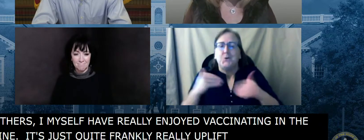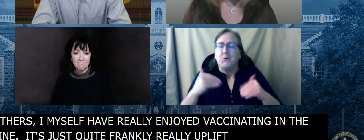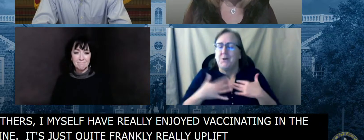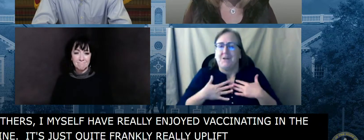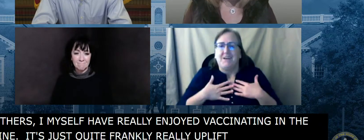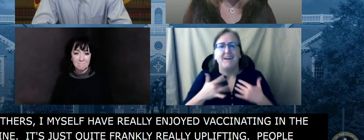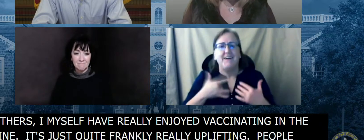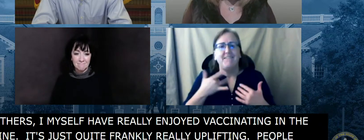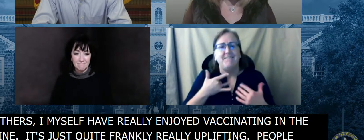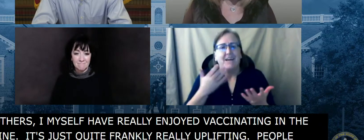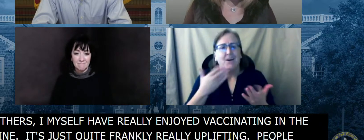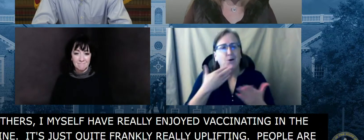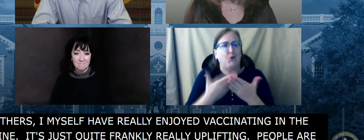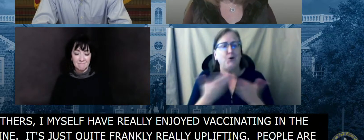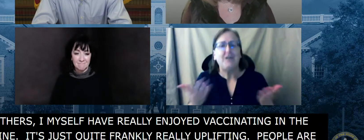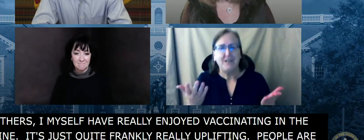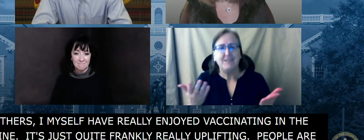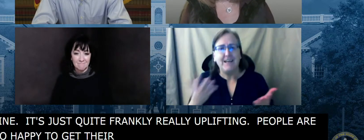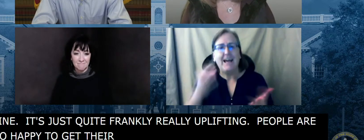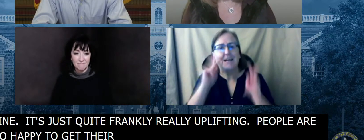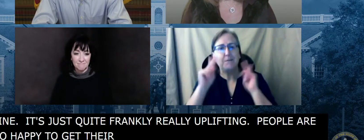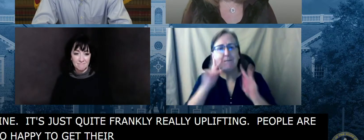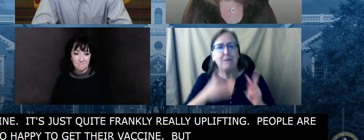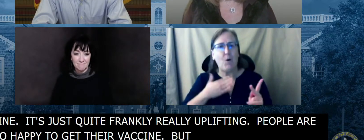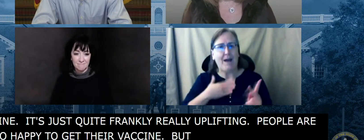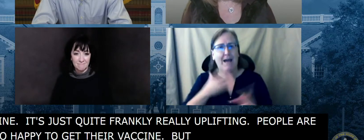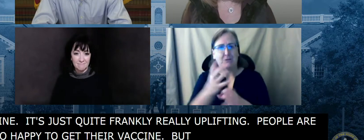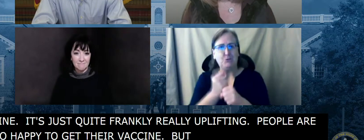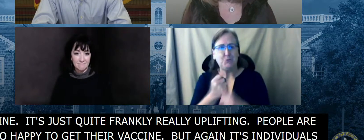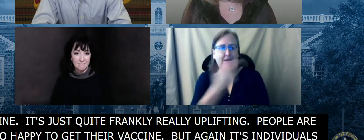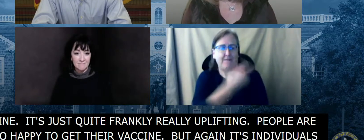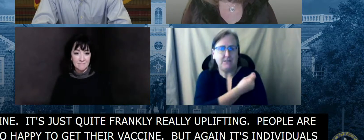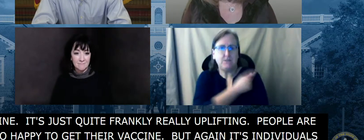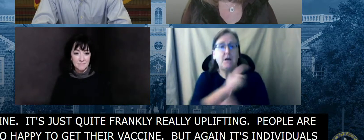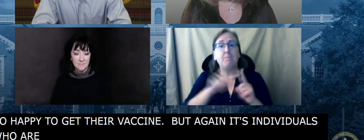their vaccine. So, but again, it's individuals who are trained